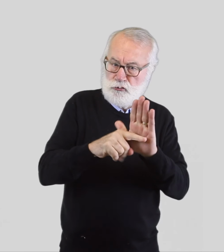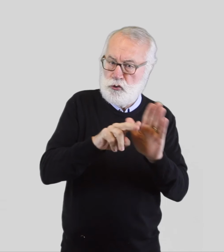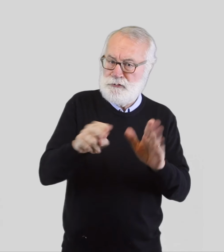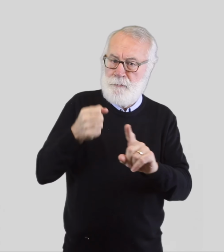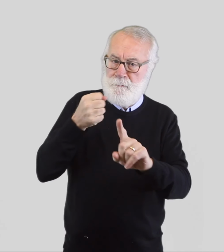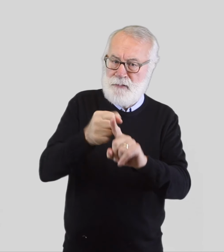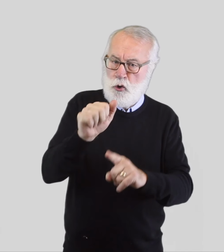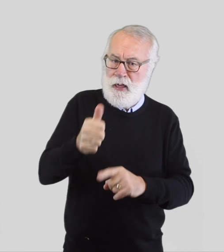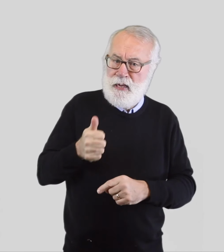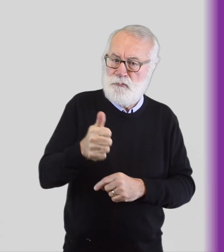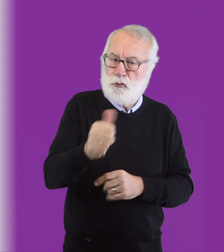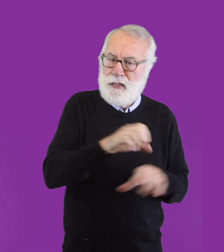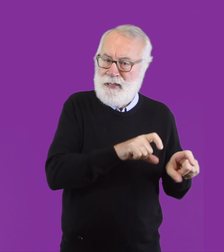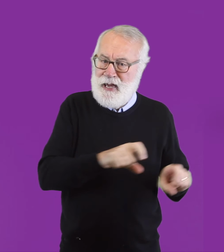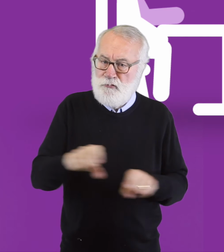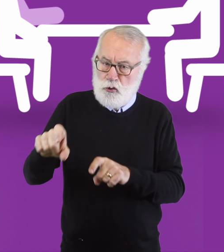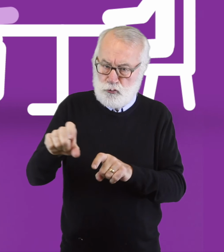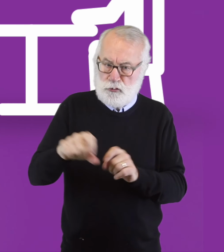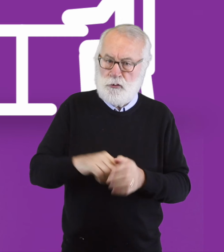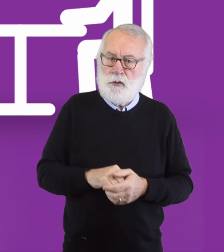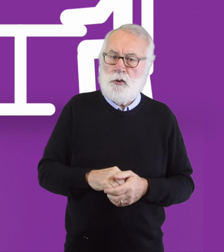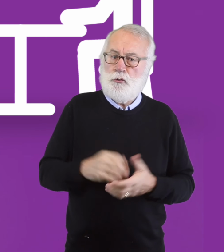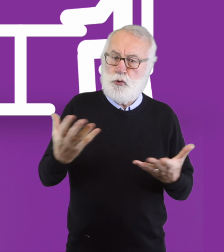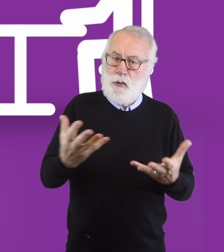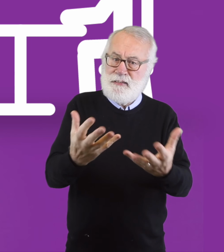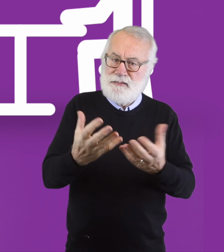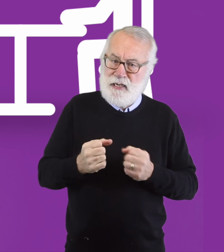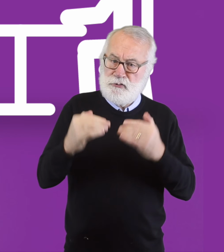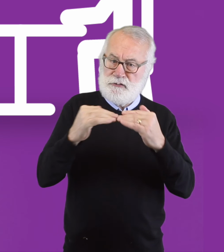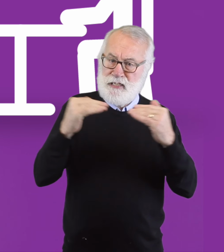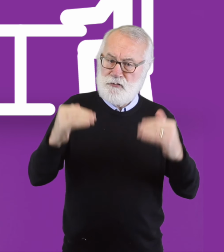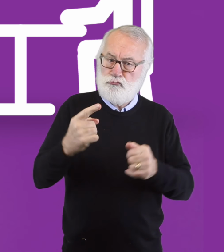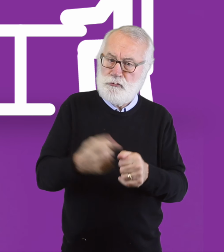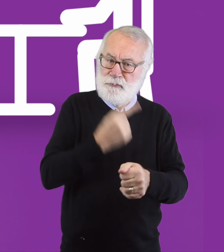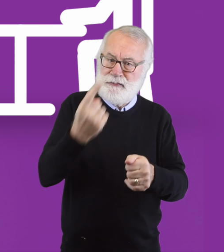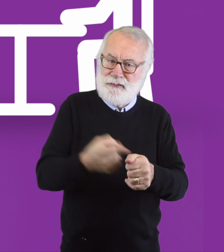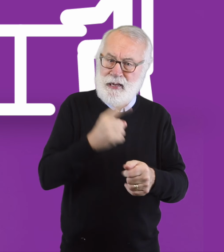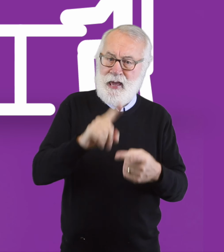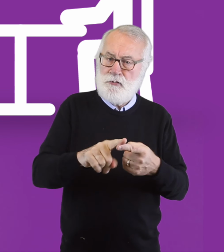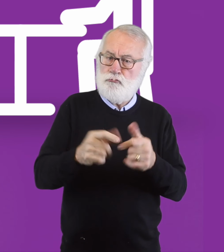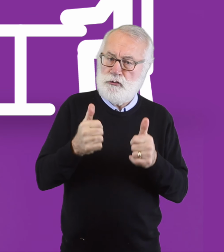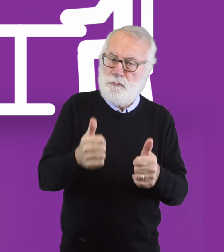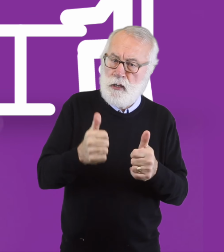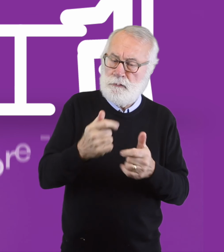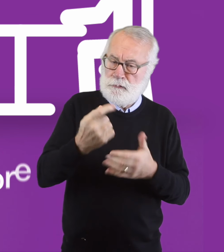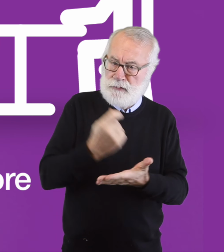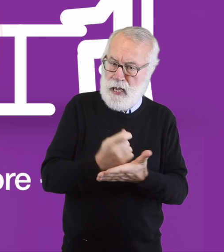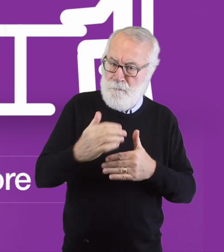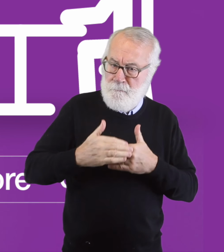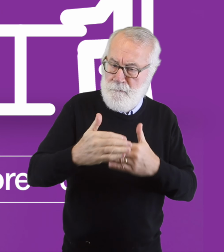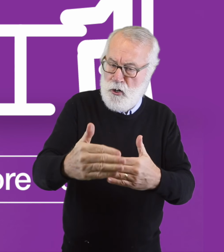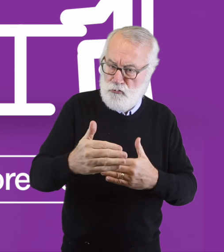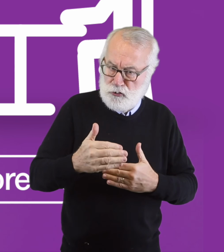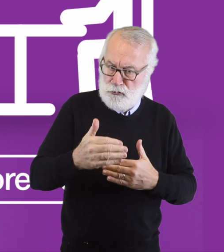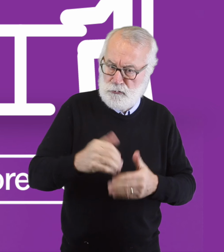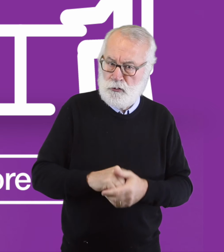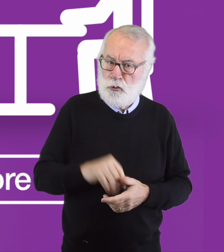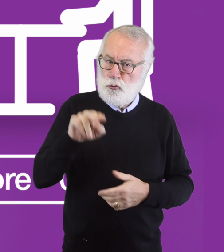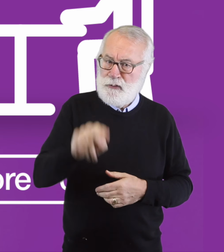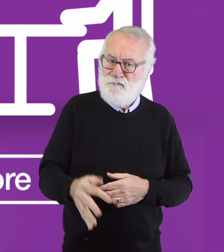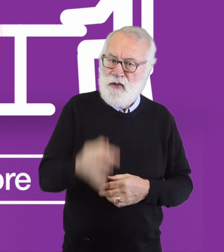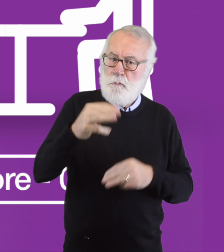However, for taking nutrition and engaging with people face to face, she won't score any points as her health condition doesn't impact on her